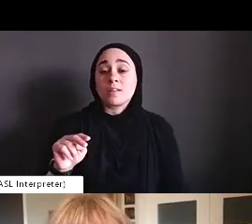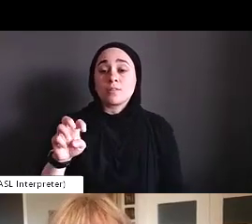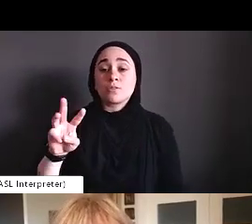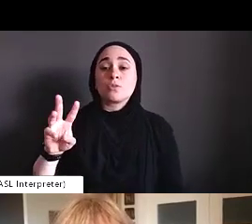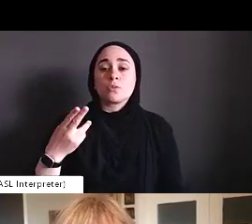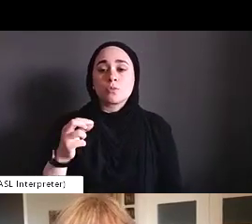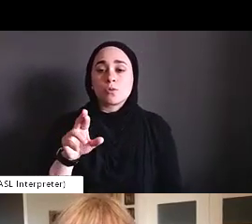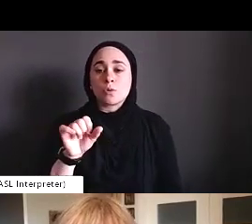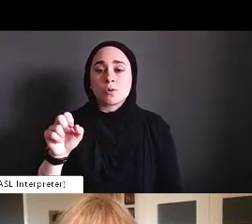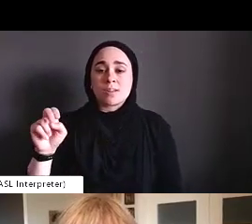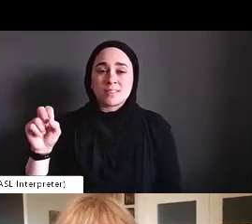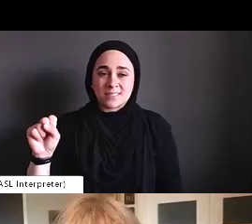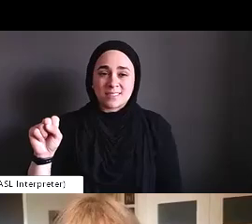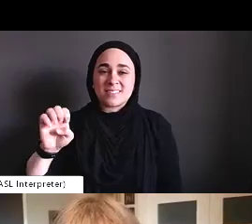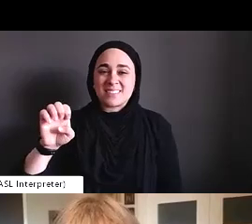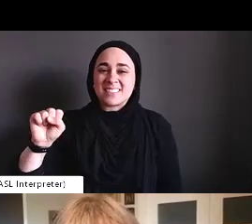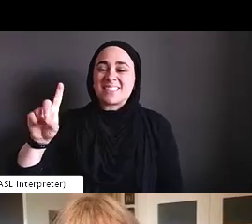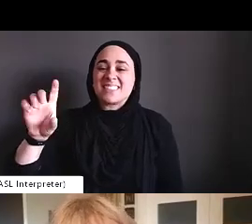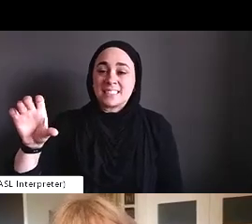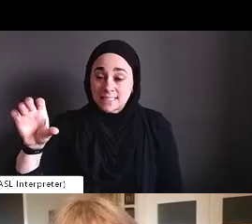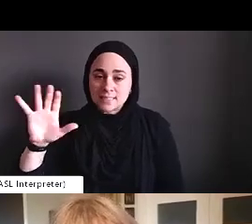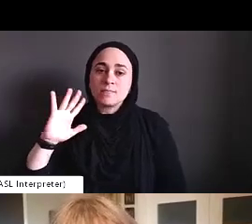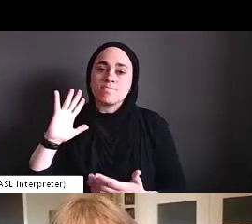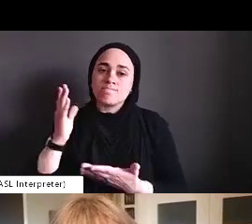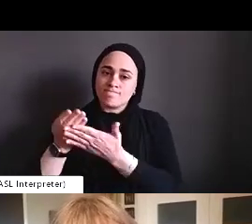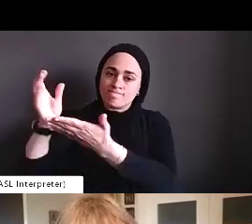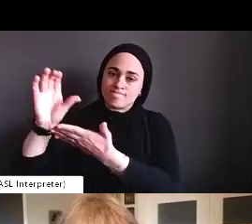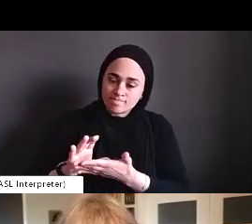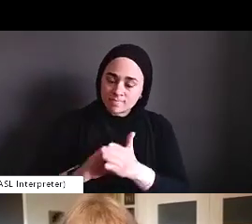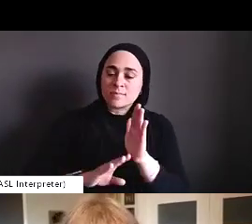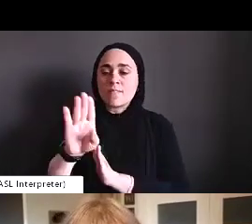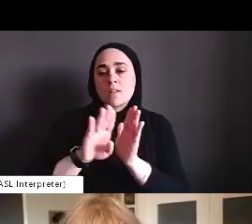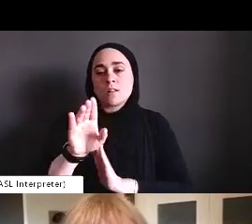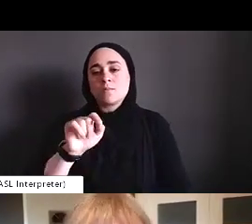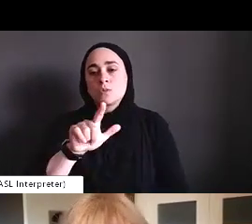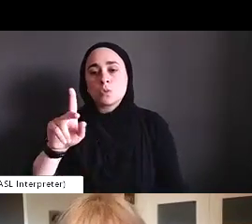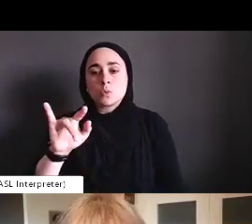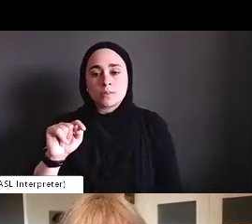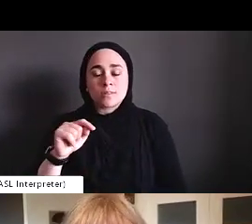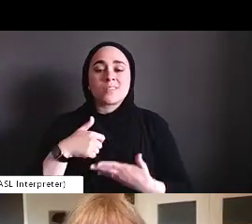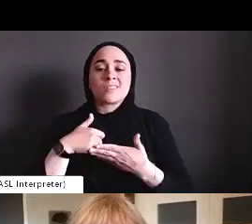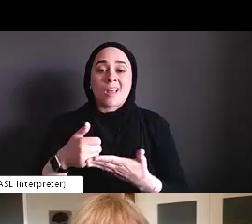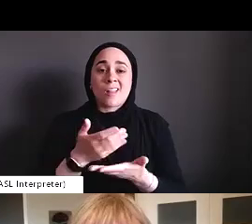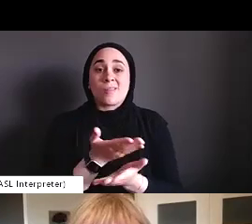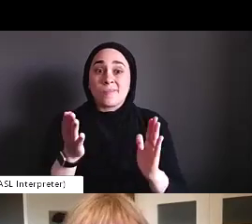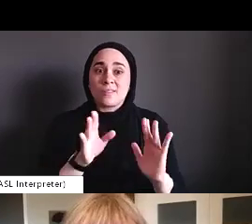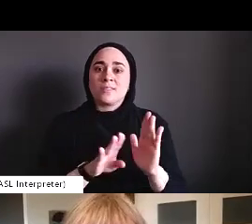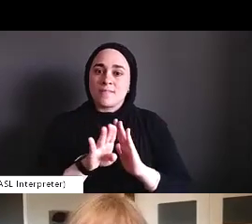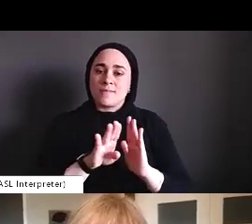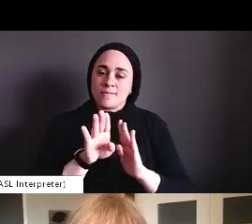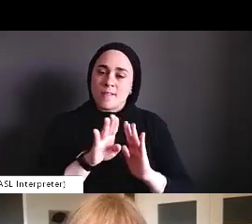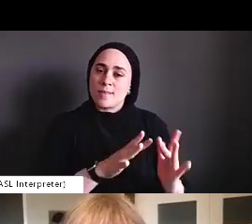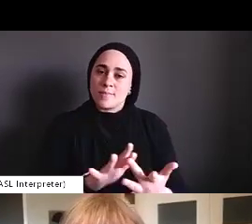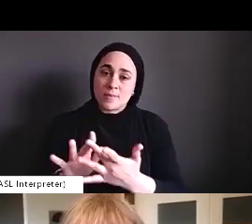to develop a toolkit to help organizations develop networks. And